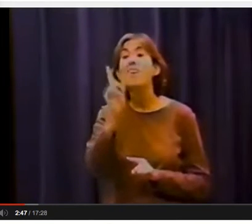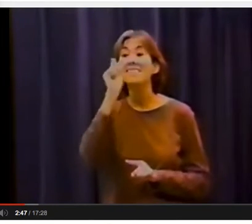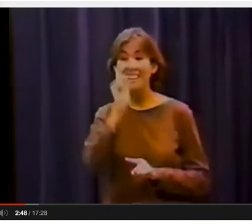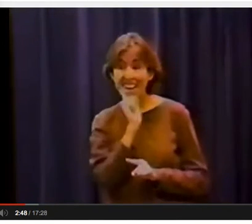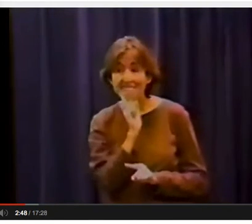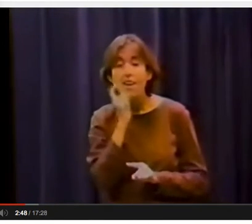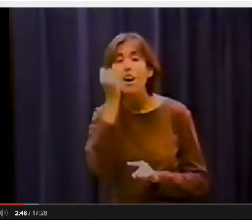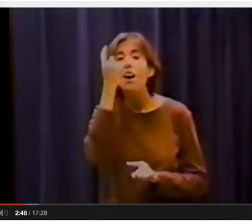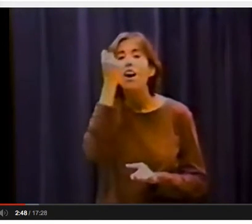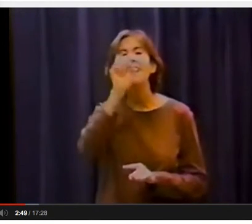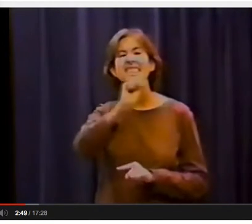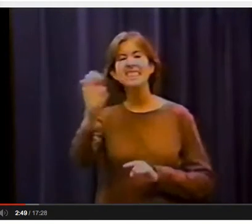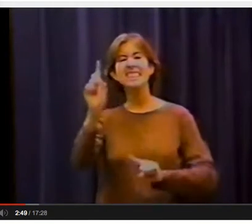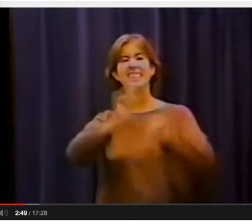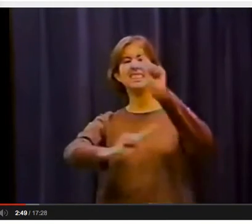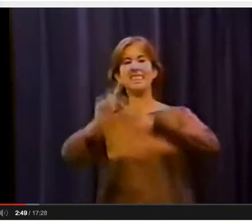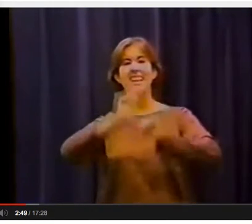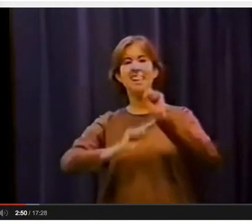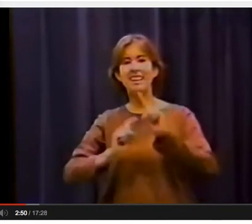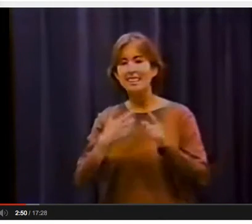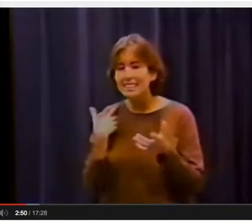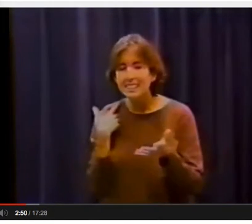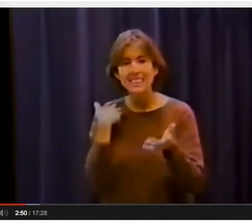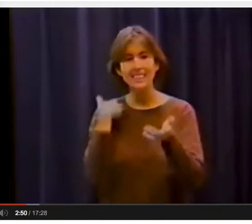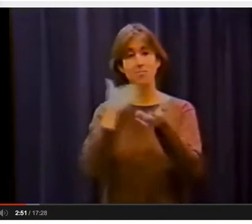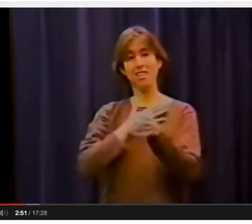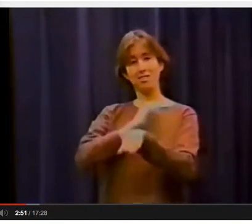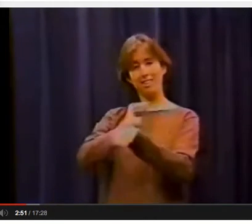I teach foreign students and deaf